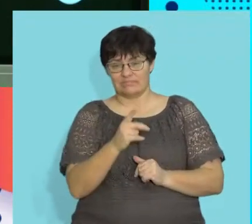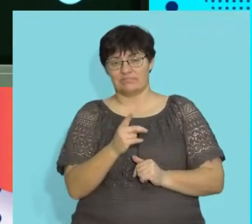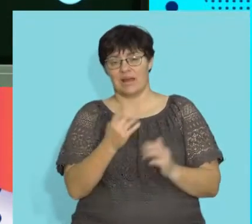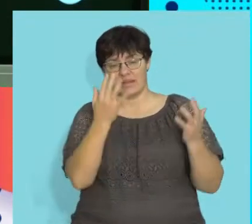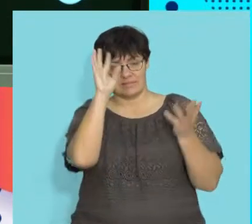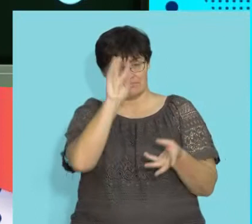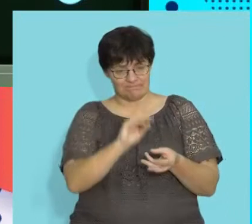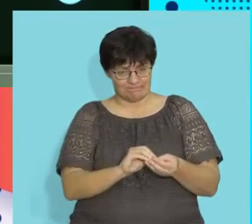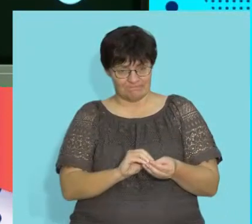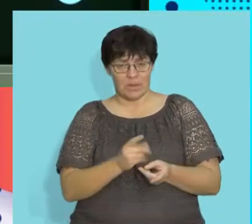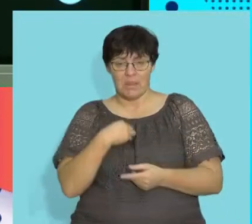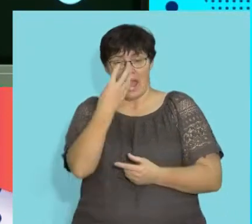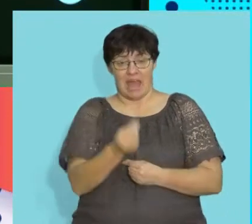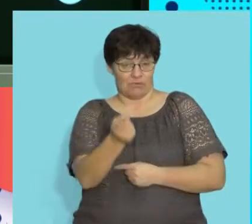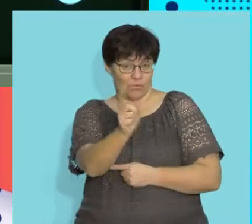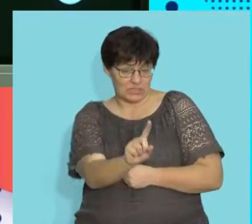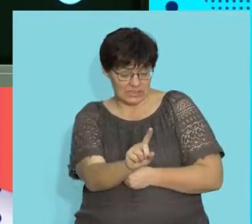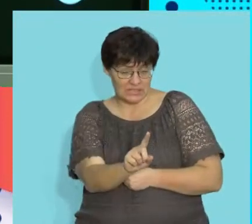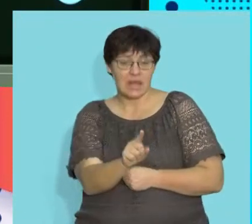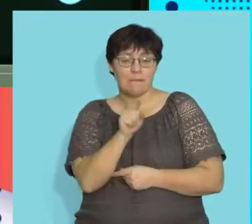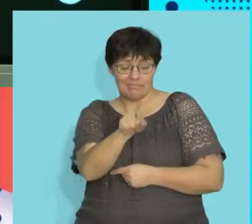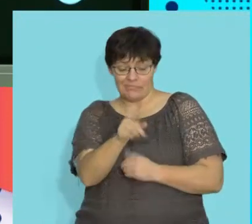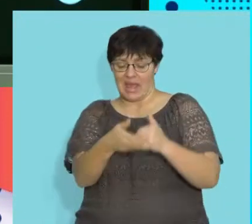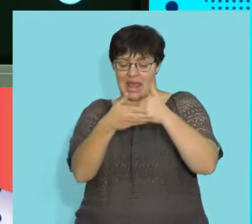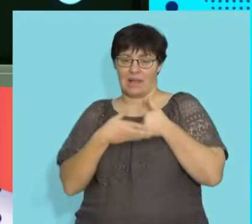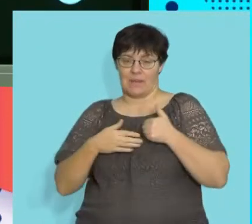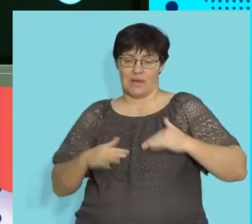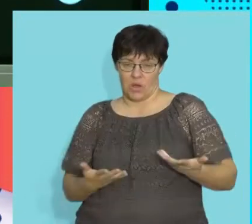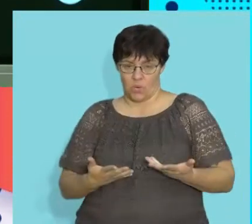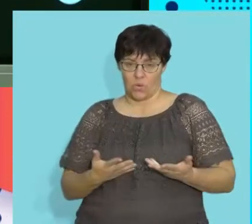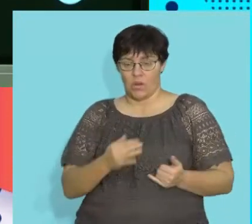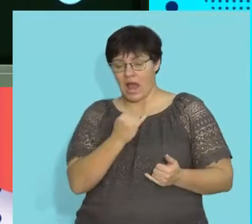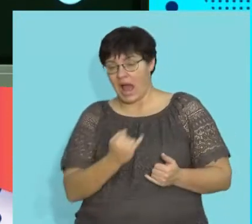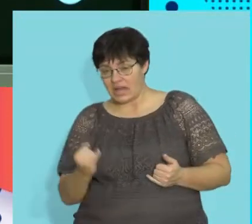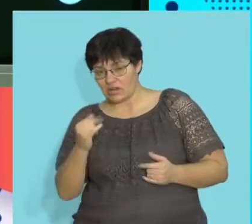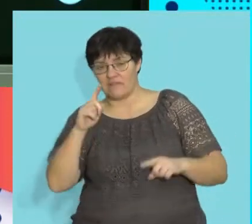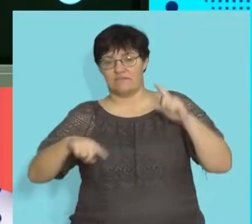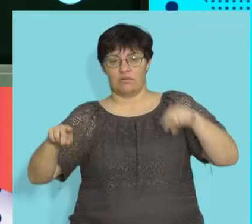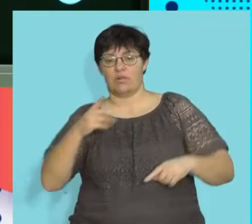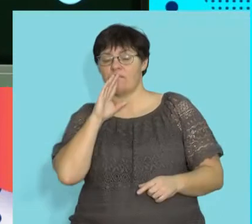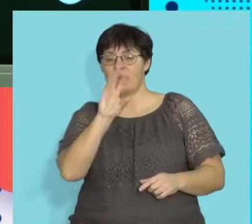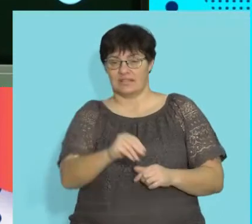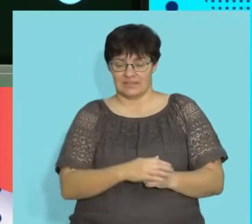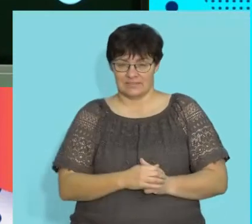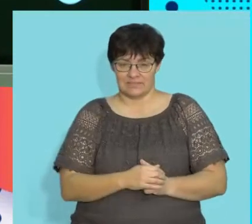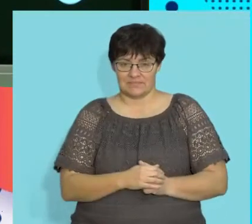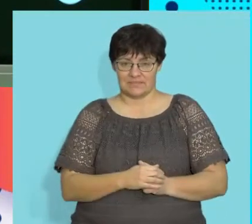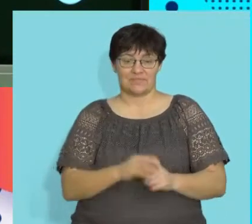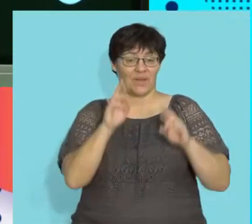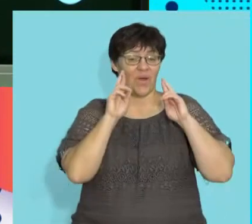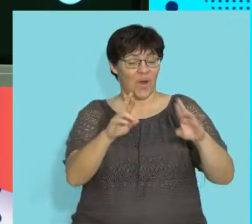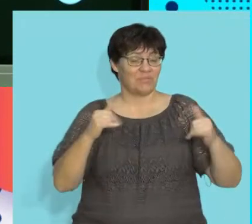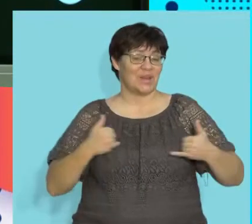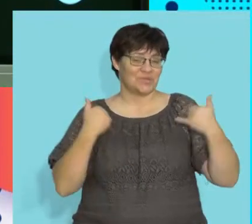sums, it's important to look at what you do have and how that's going to help you isolate for the variable asked for in the question.